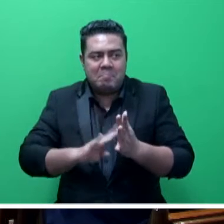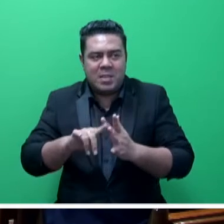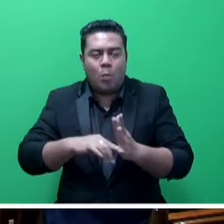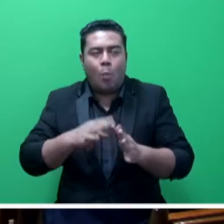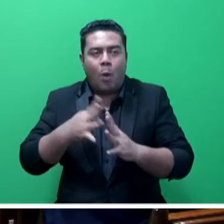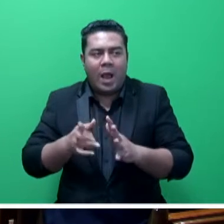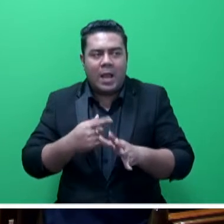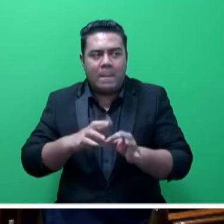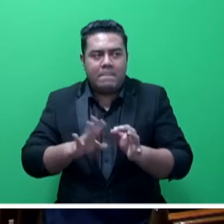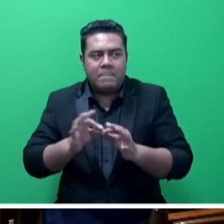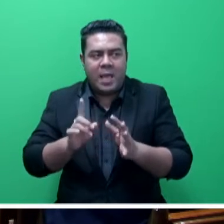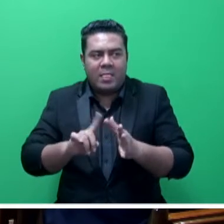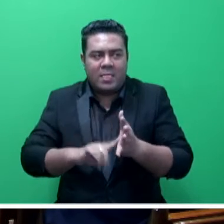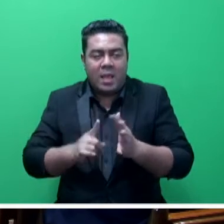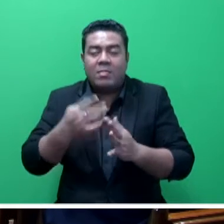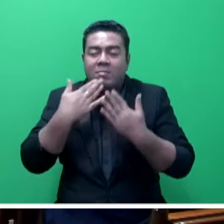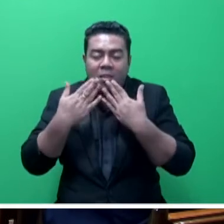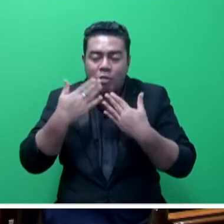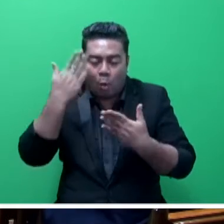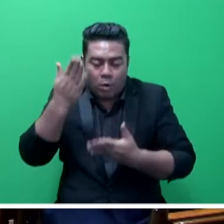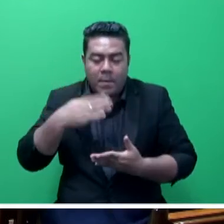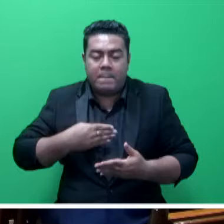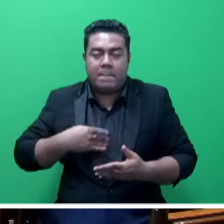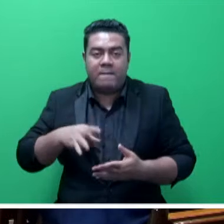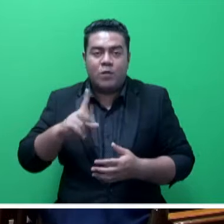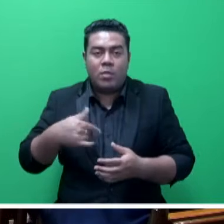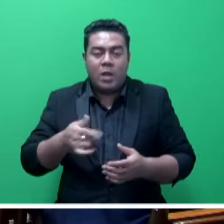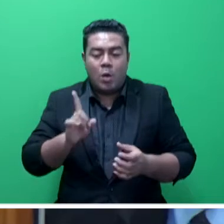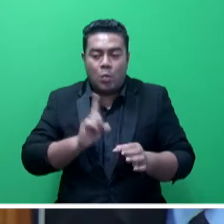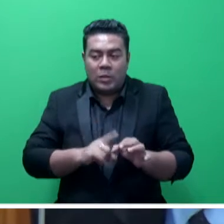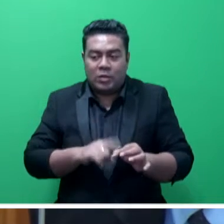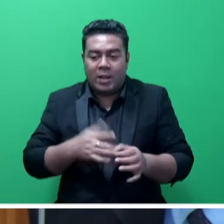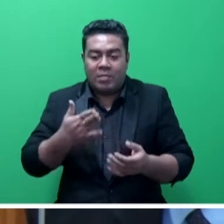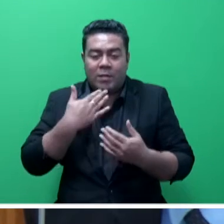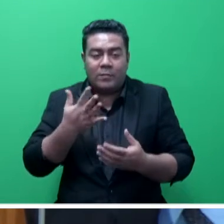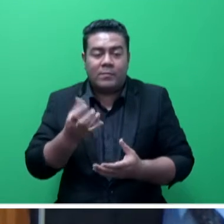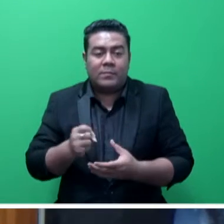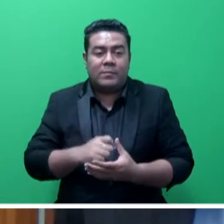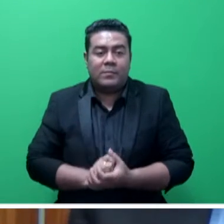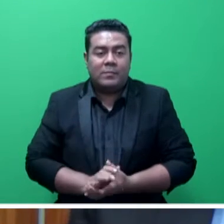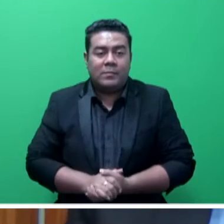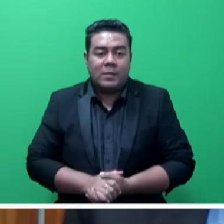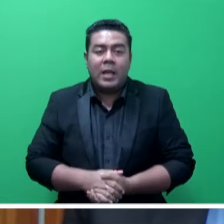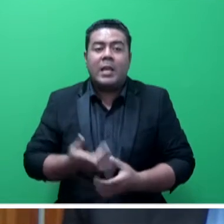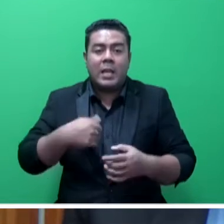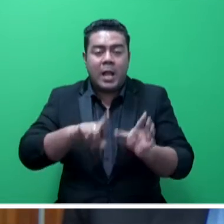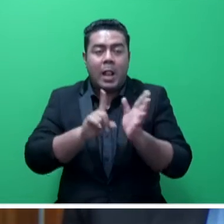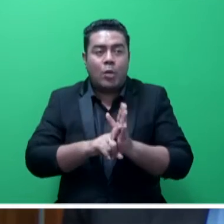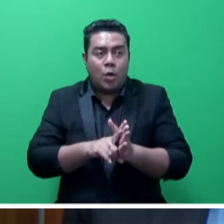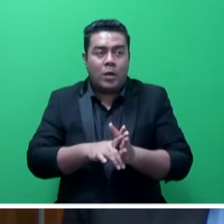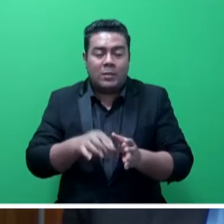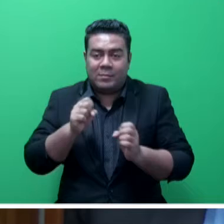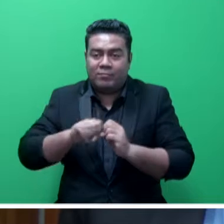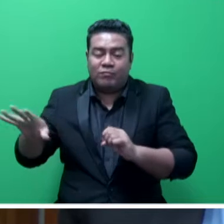Thank you, sir, and I thank the honourable member for that question. So currently, at the moment, the CT scan services in Lautoka Hospital is outsourced